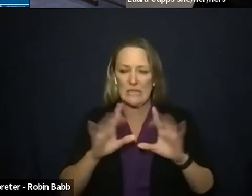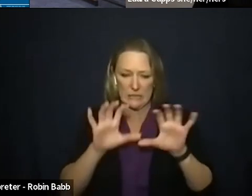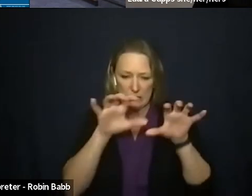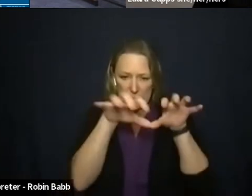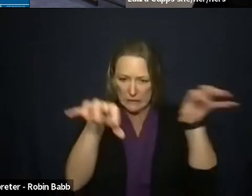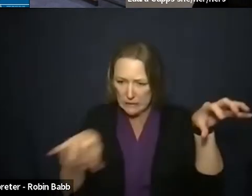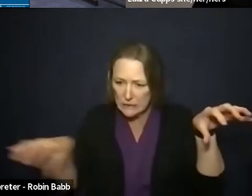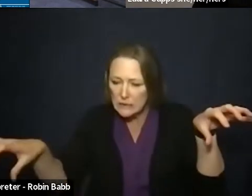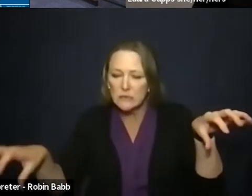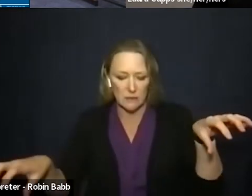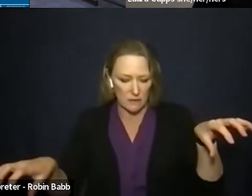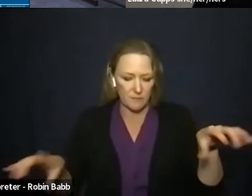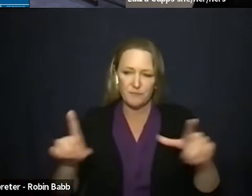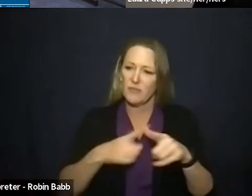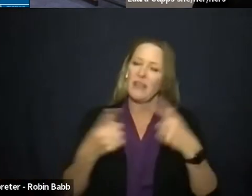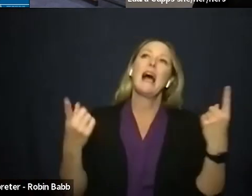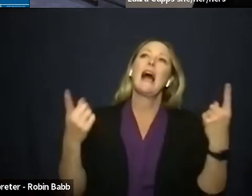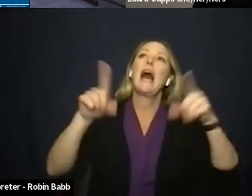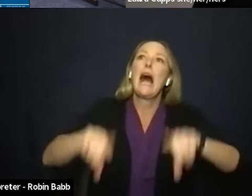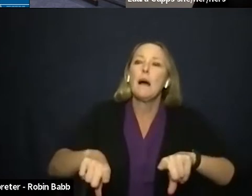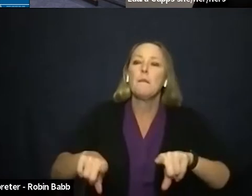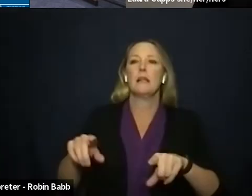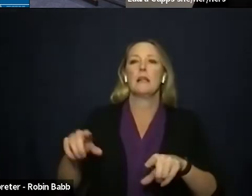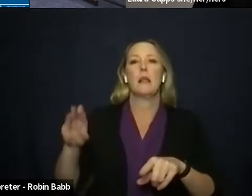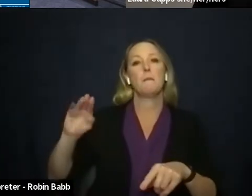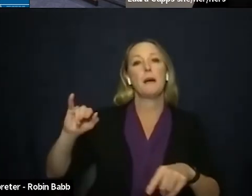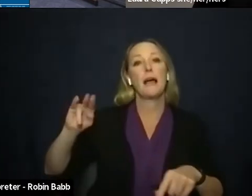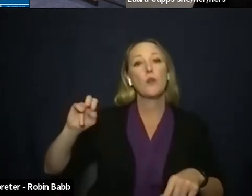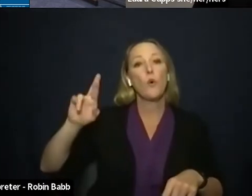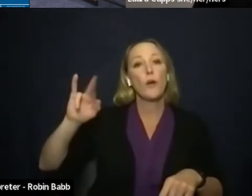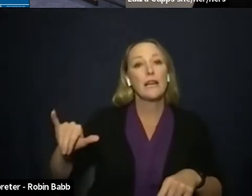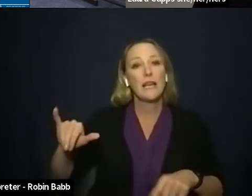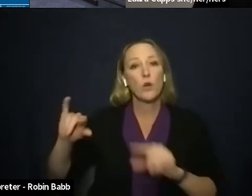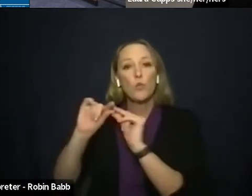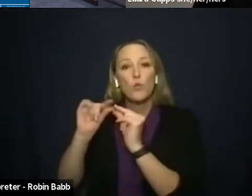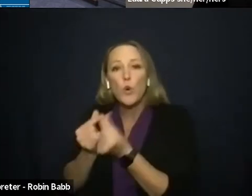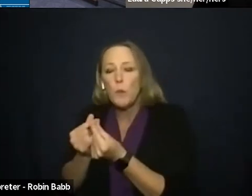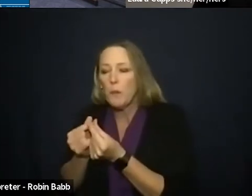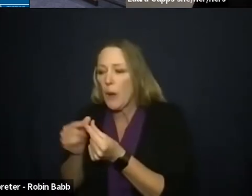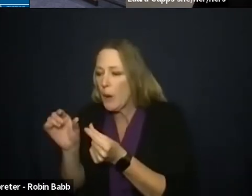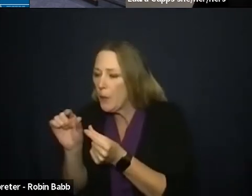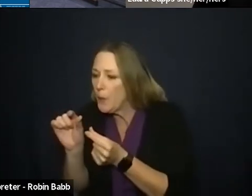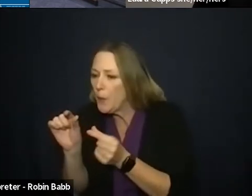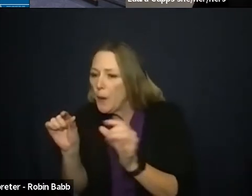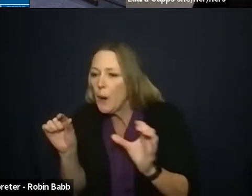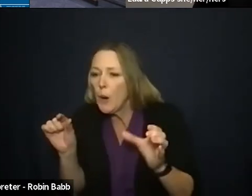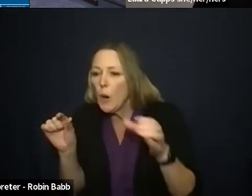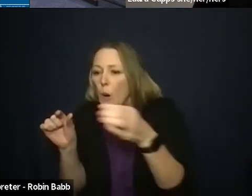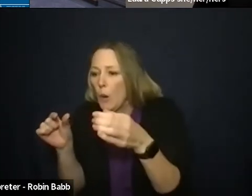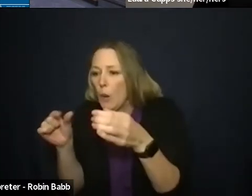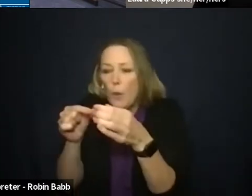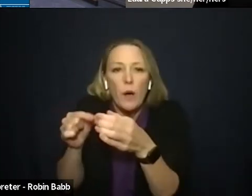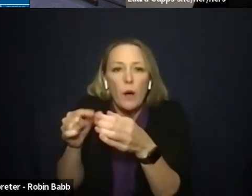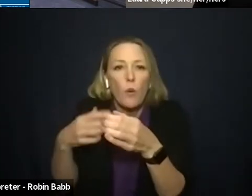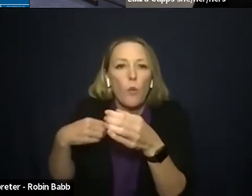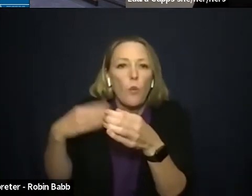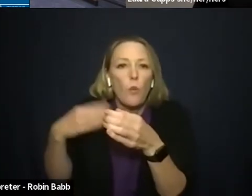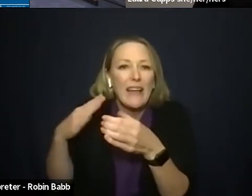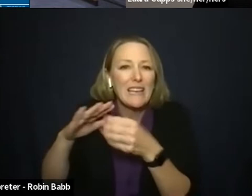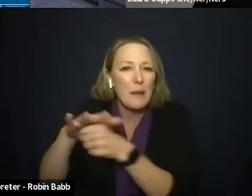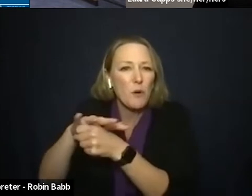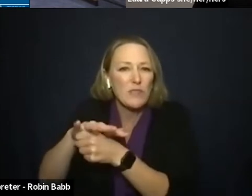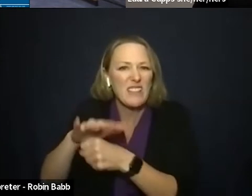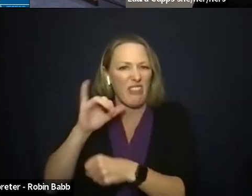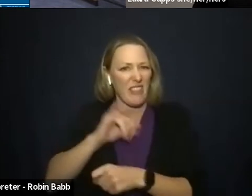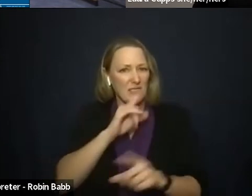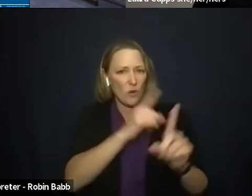minority groups with a majority of rich white neighborhoods as it is the intention in most of these redistricting